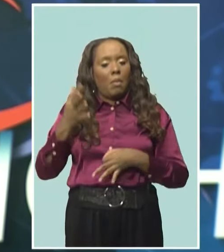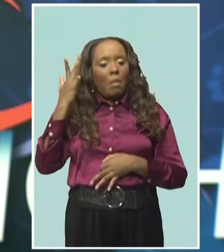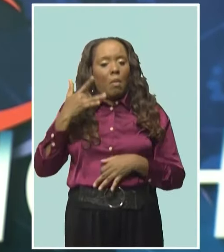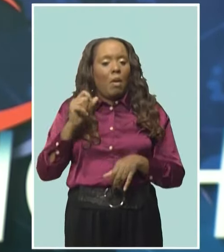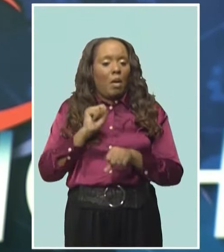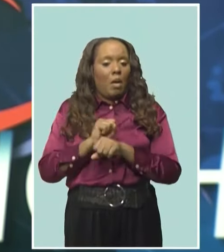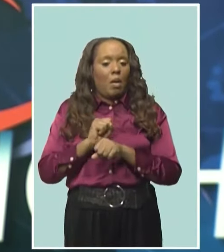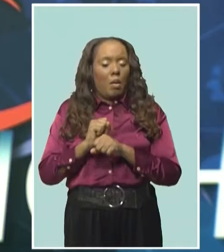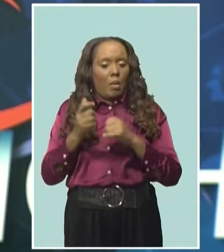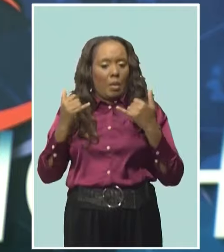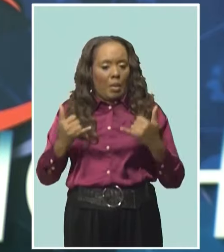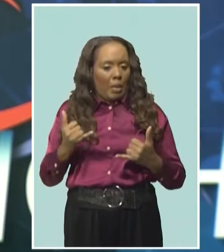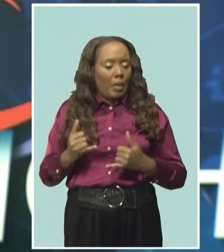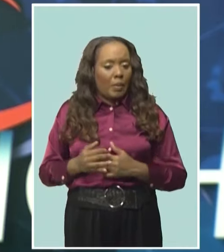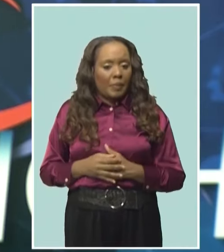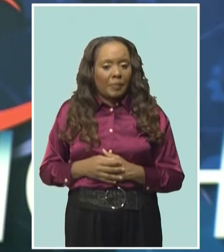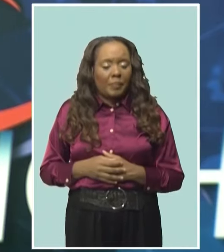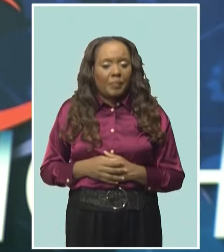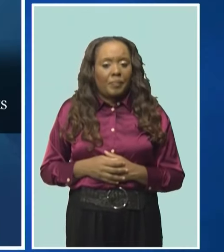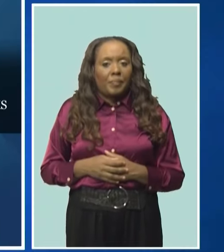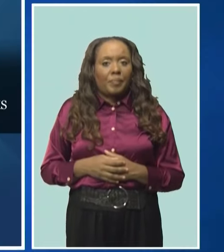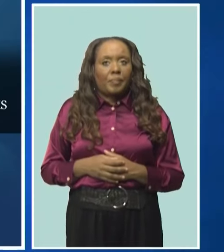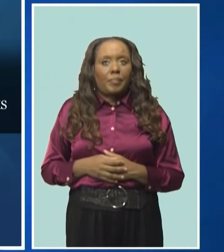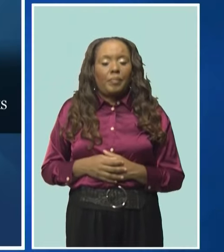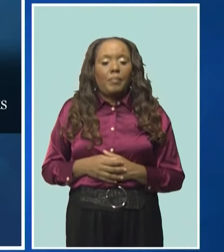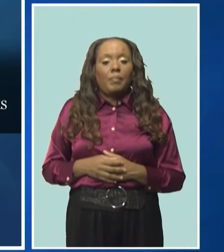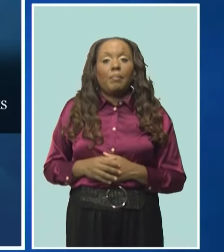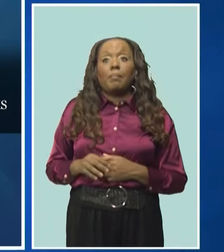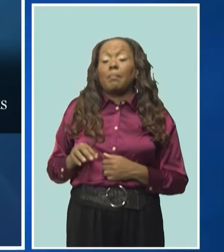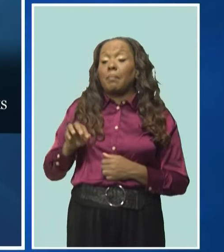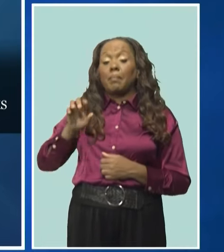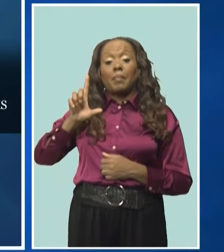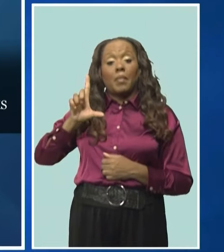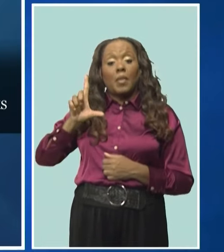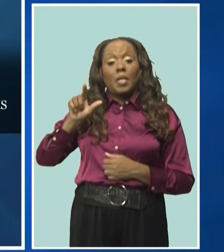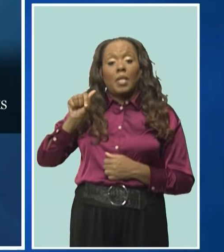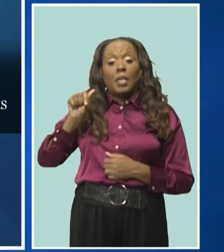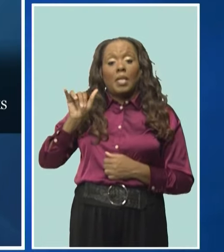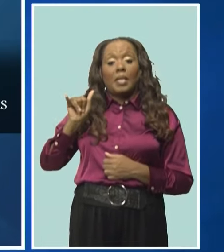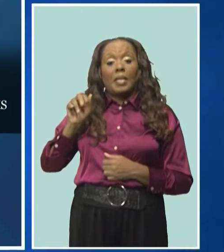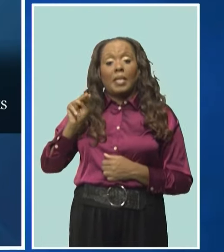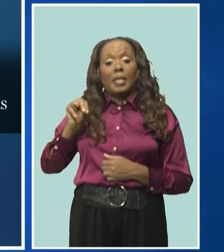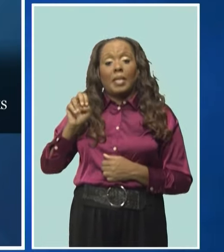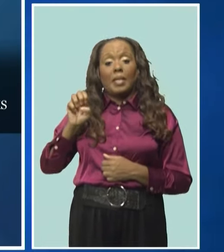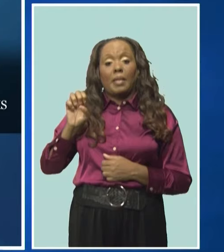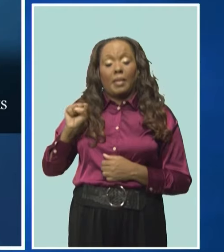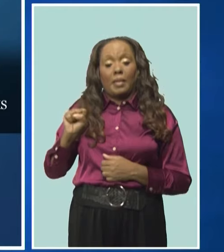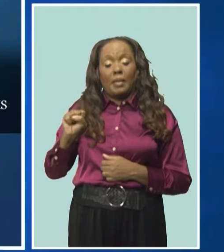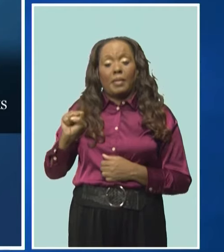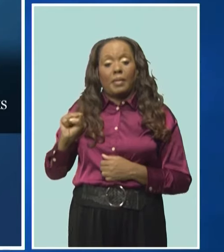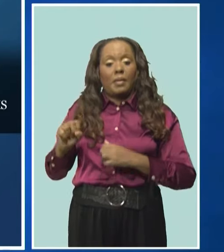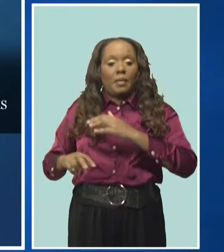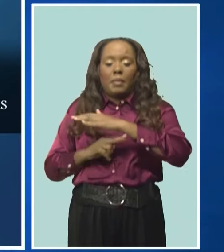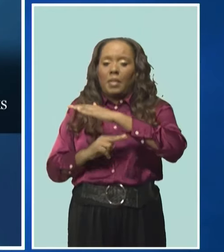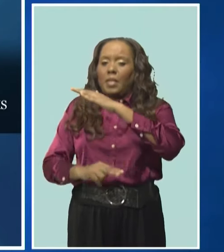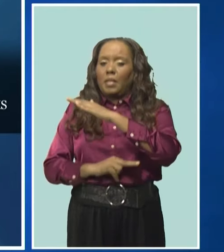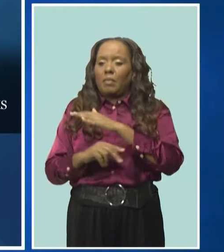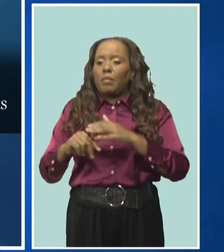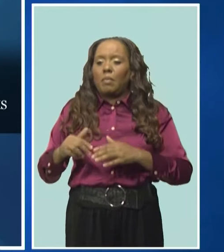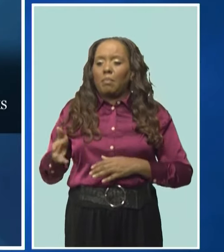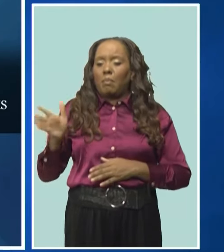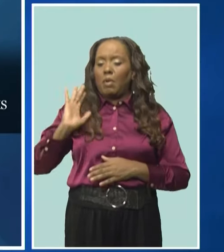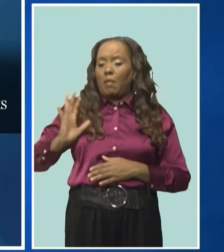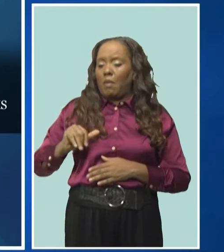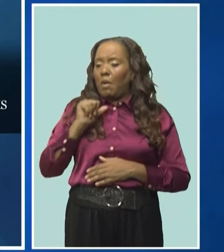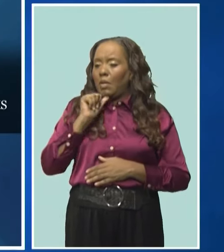executed at this time. Lanes Bridge was initially not amongst the priority bridges in the Scotland District project. It